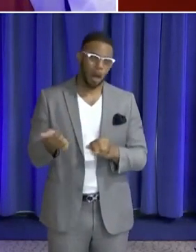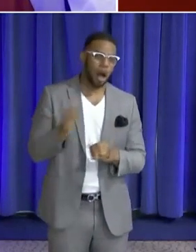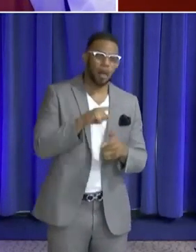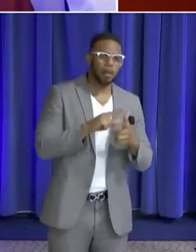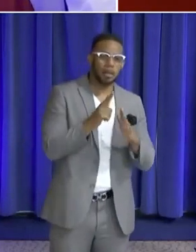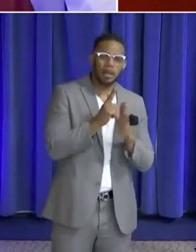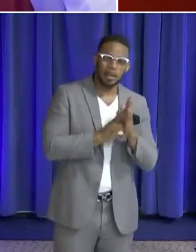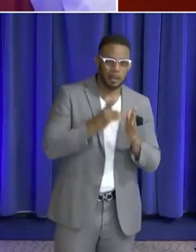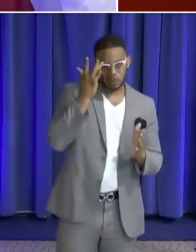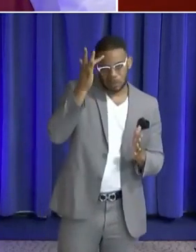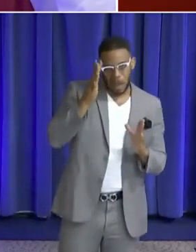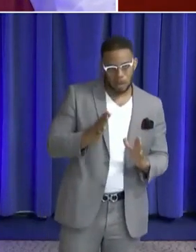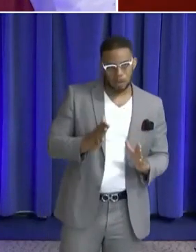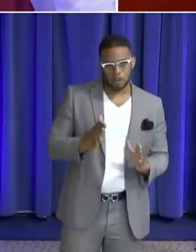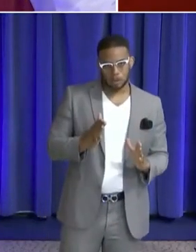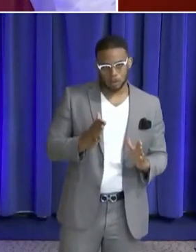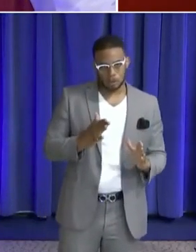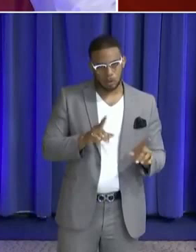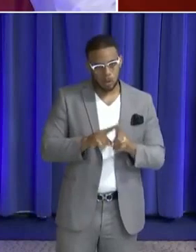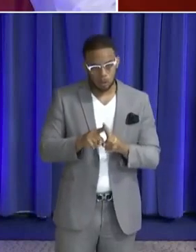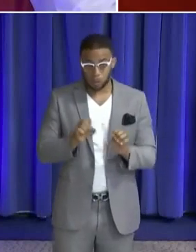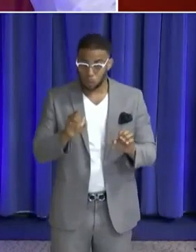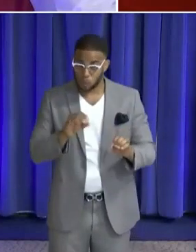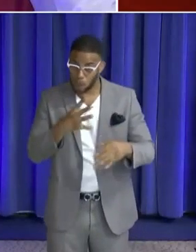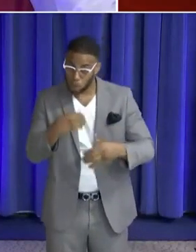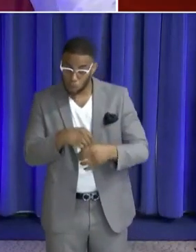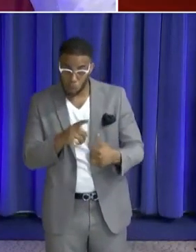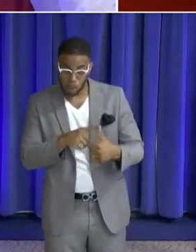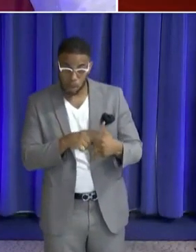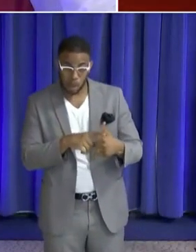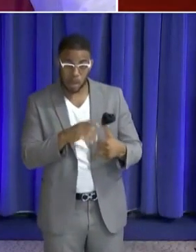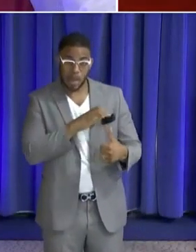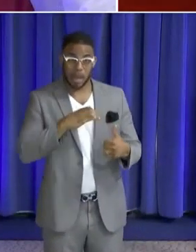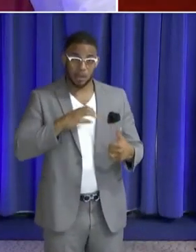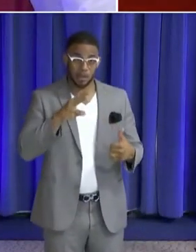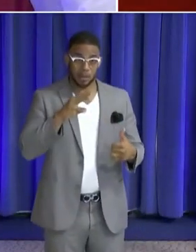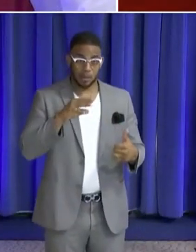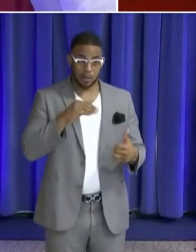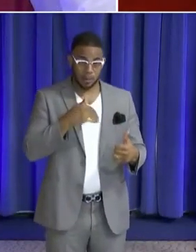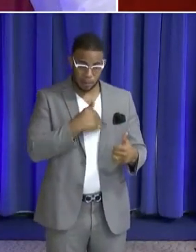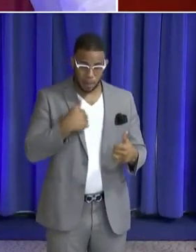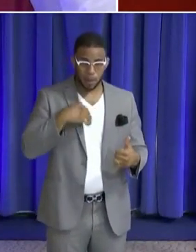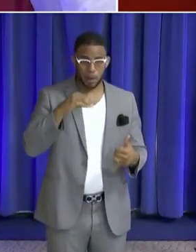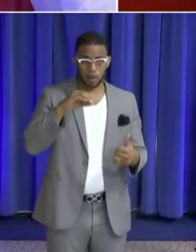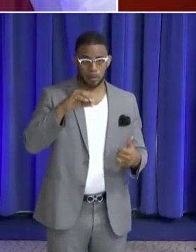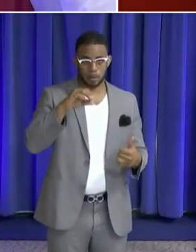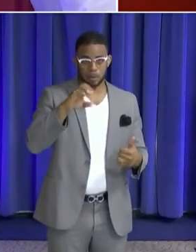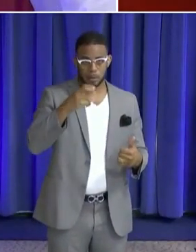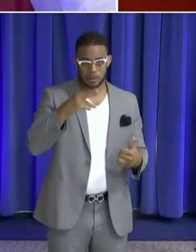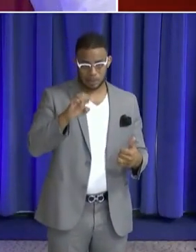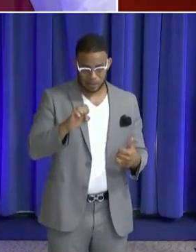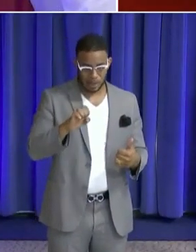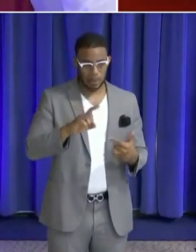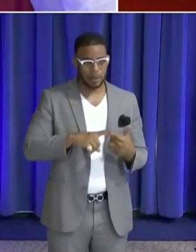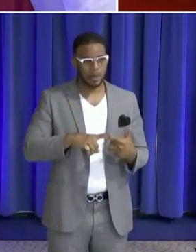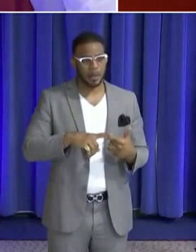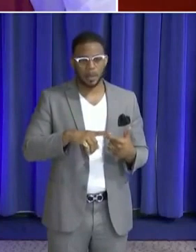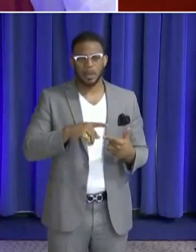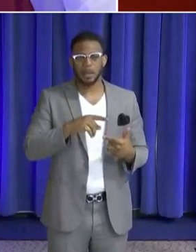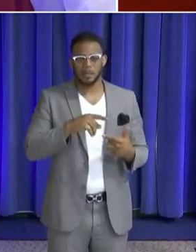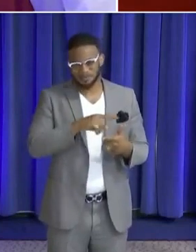legal scholars as well, including Councilmember Mary Che. And so